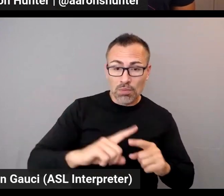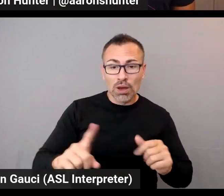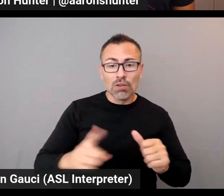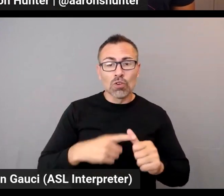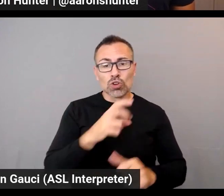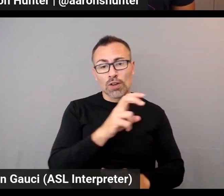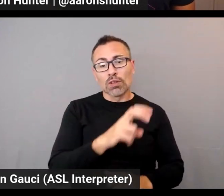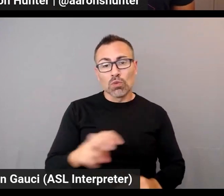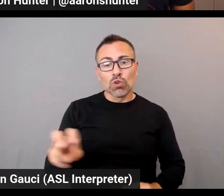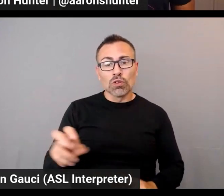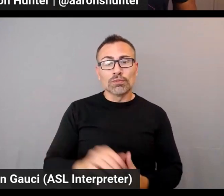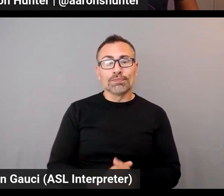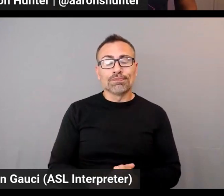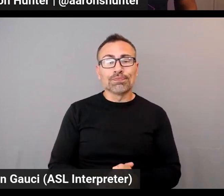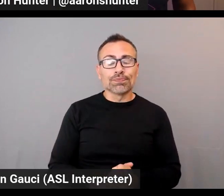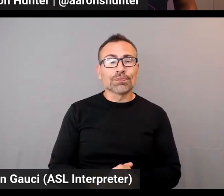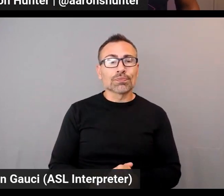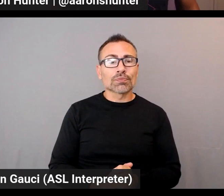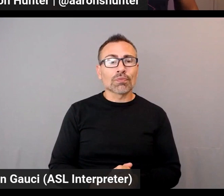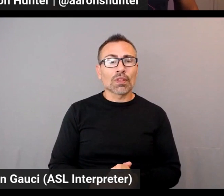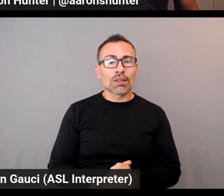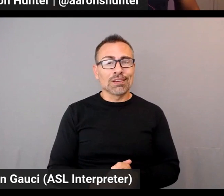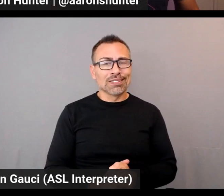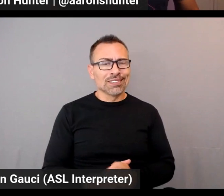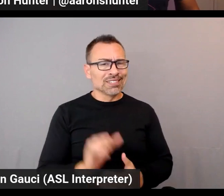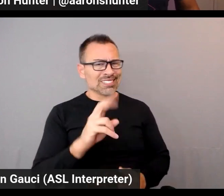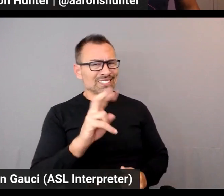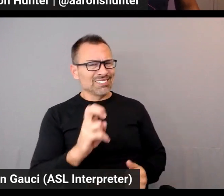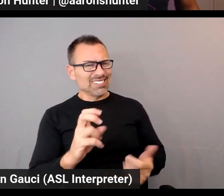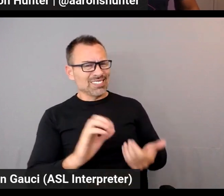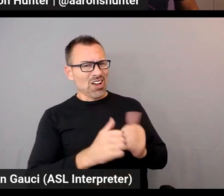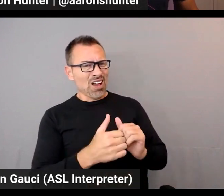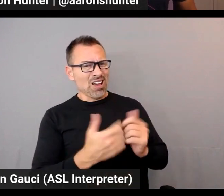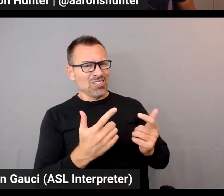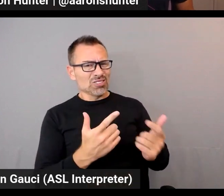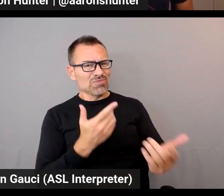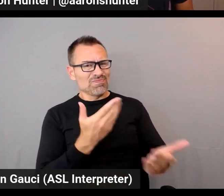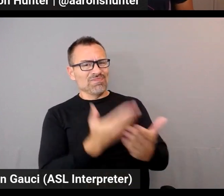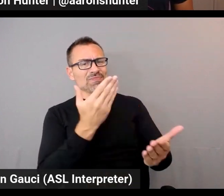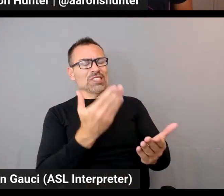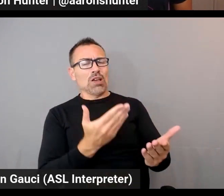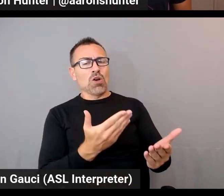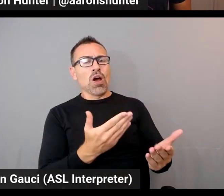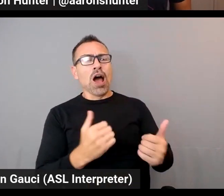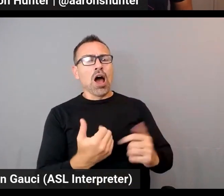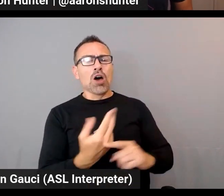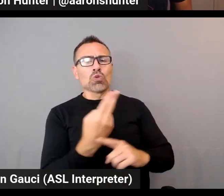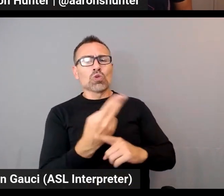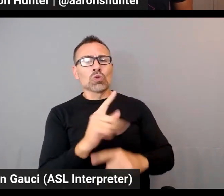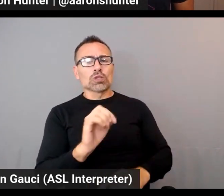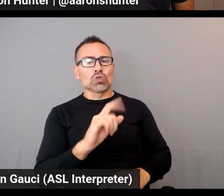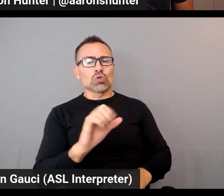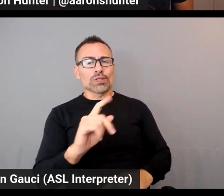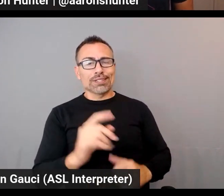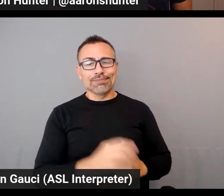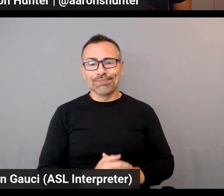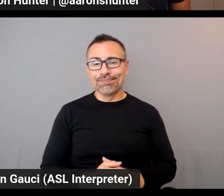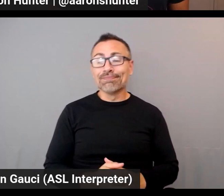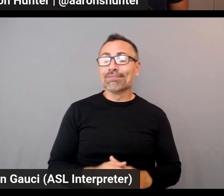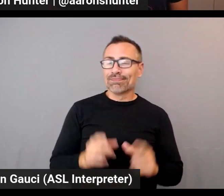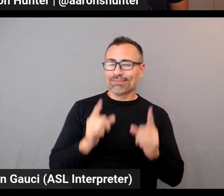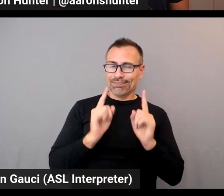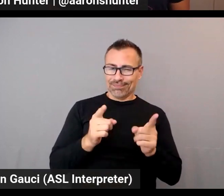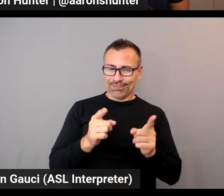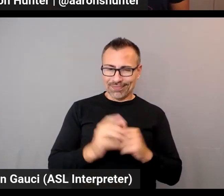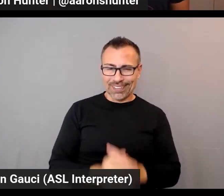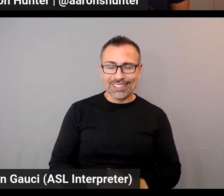Yeah. So let's talk about how we actually get there. So where does the toolkit come in? Exactly. So after all of these, I talked